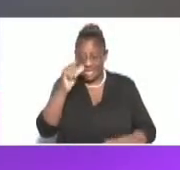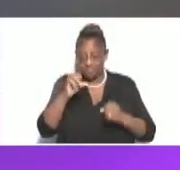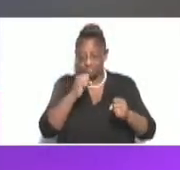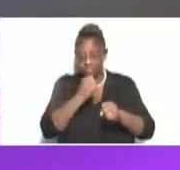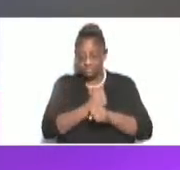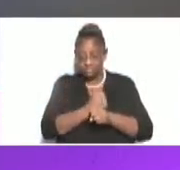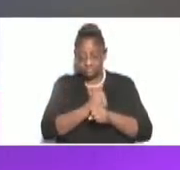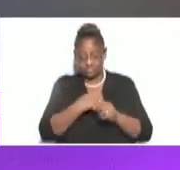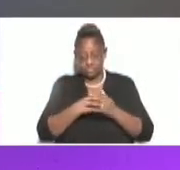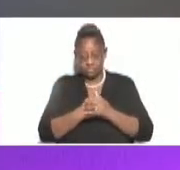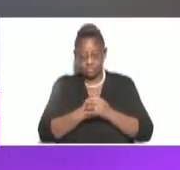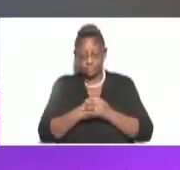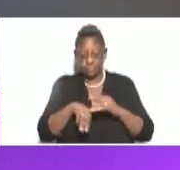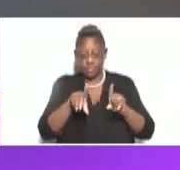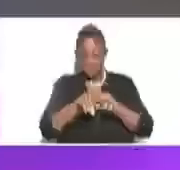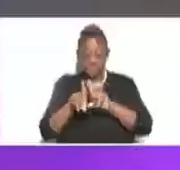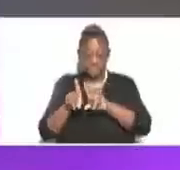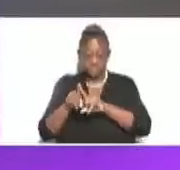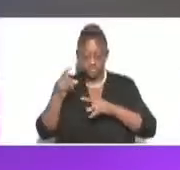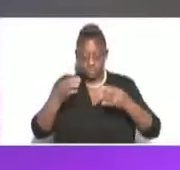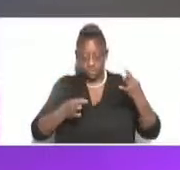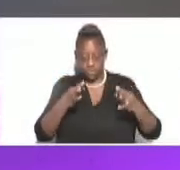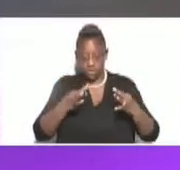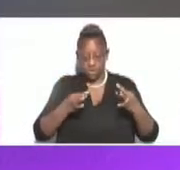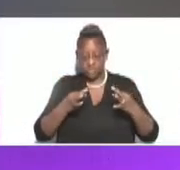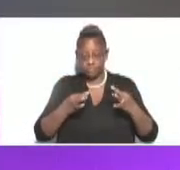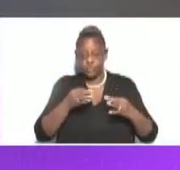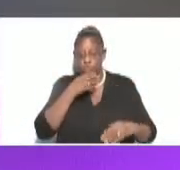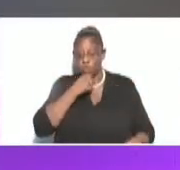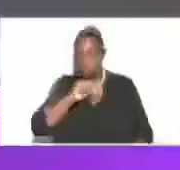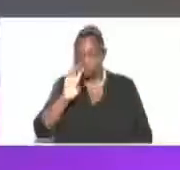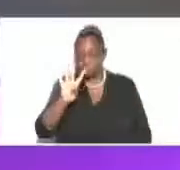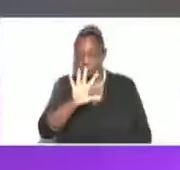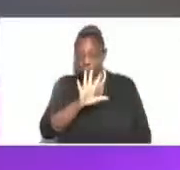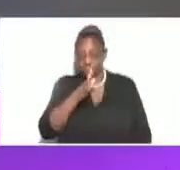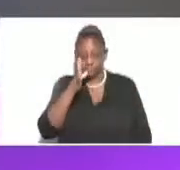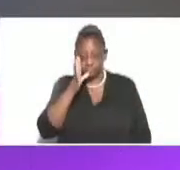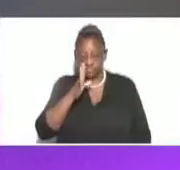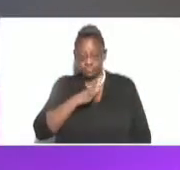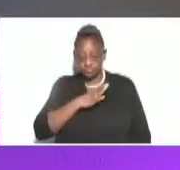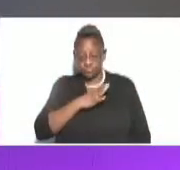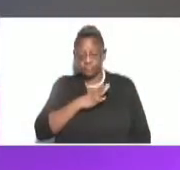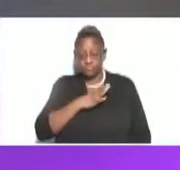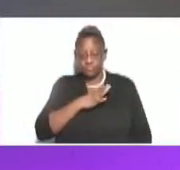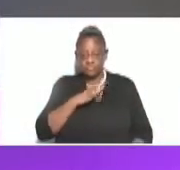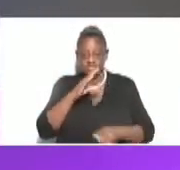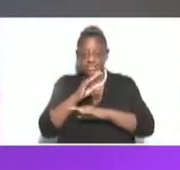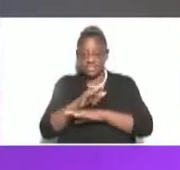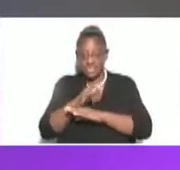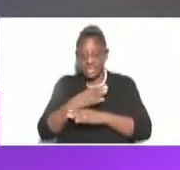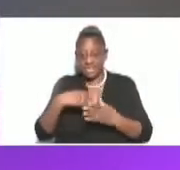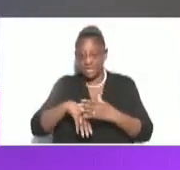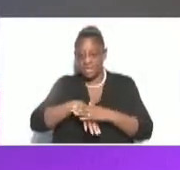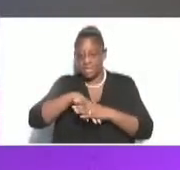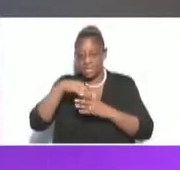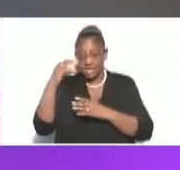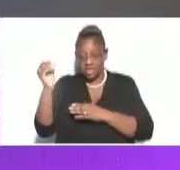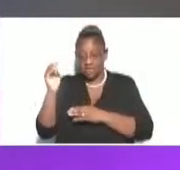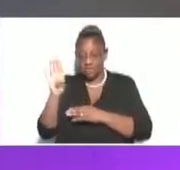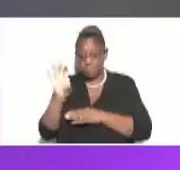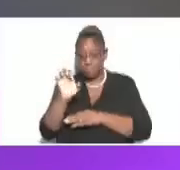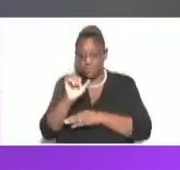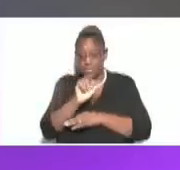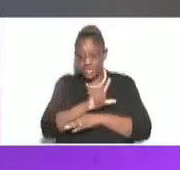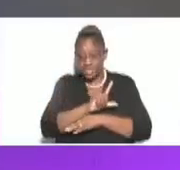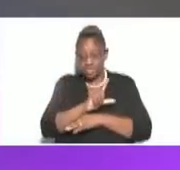years. Also from the magistrate's court this evening, a 45-year-old woman is tonight out on bail after being arrested